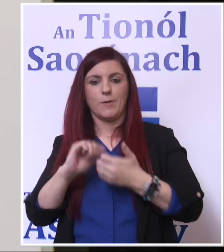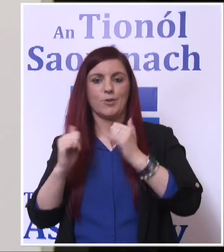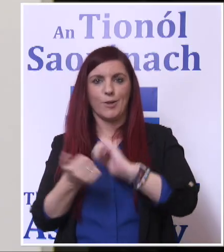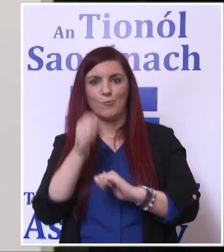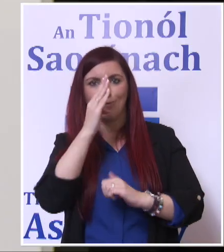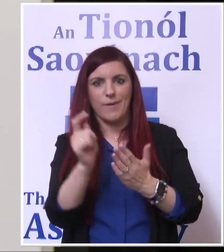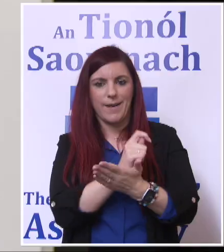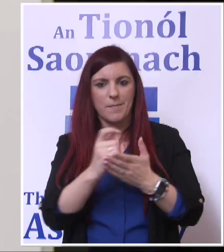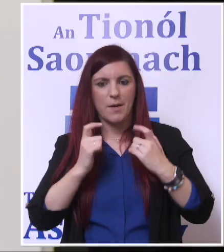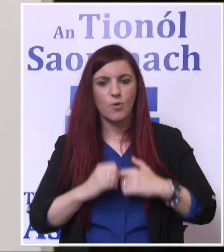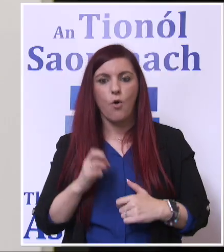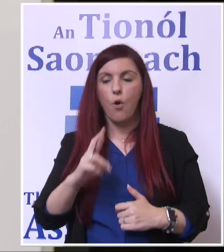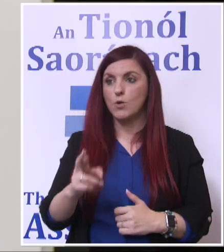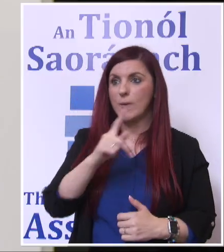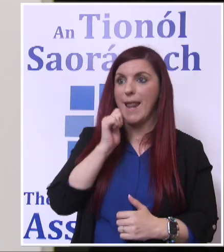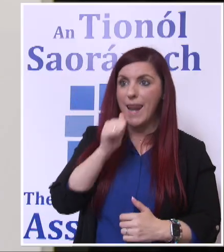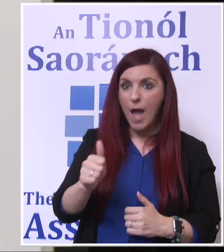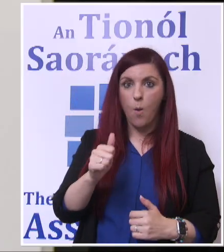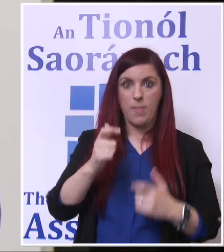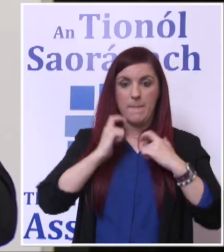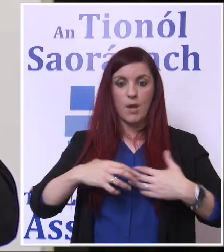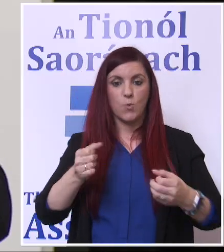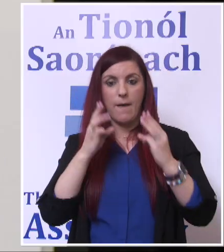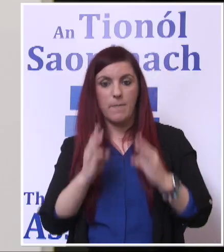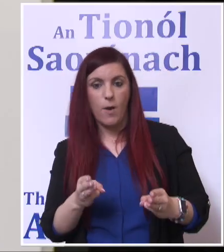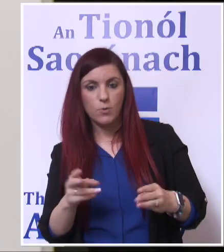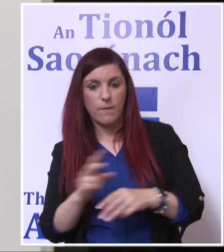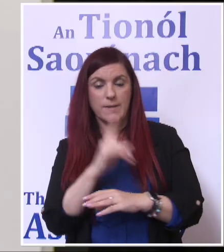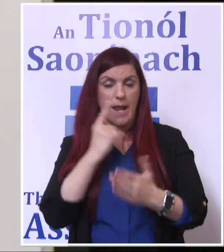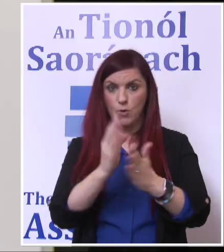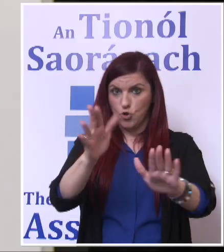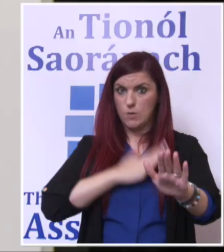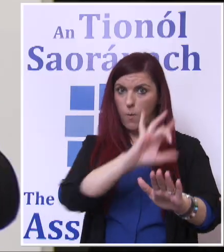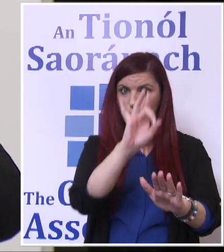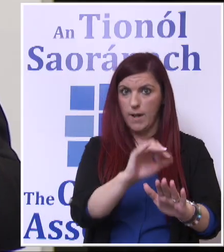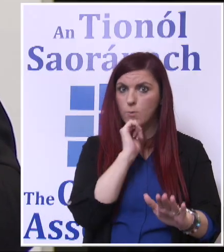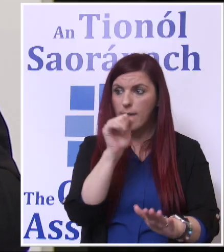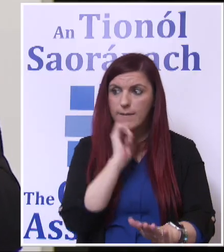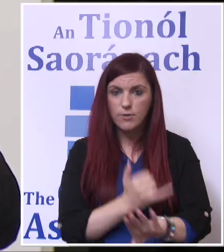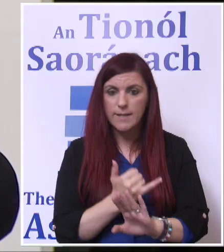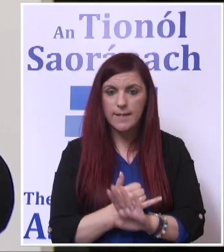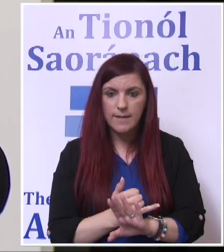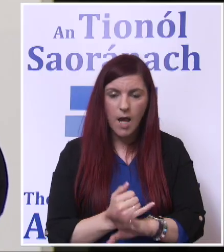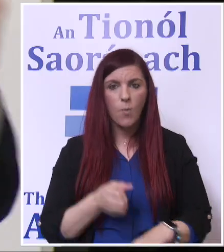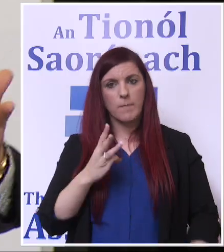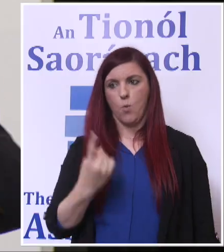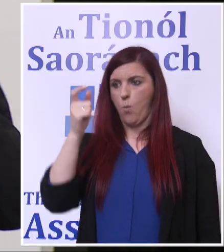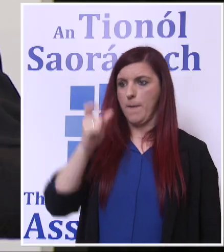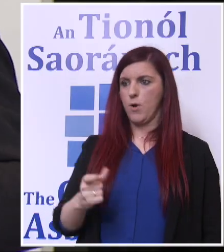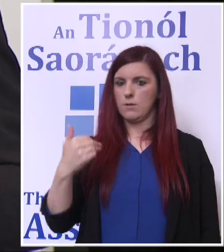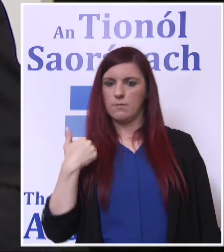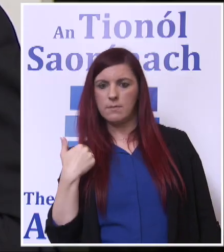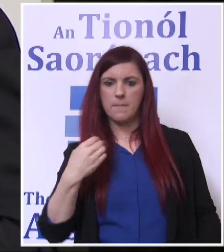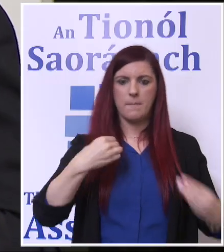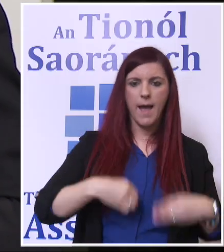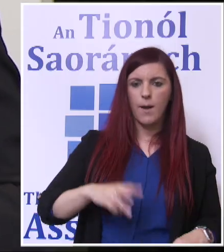authorise the mayor to override these concerns? It's just a question. I don't have an answer for you. And is it going to be a one-woman band or man? It could be a